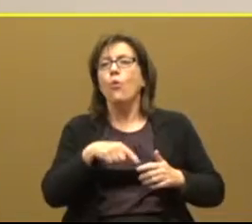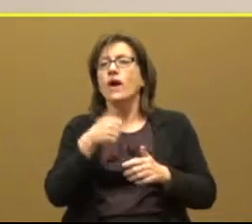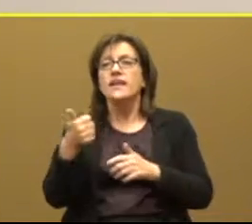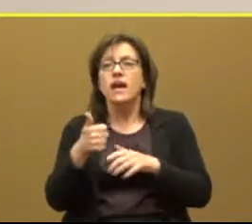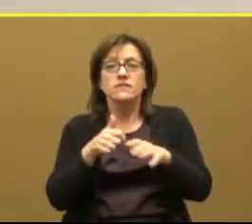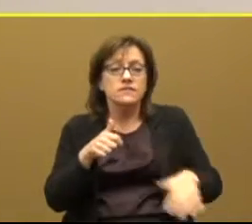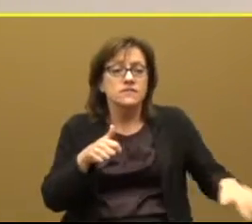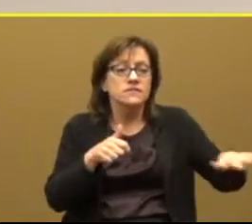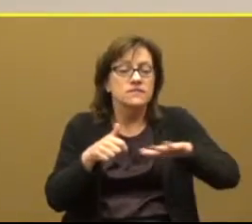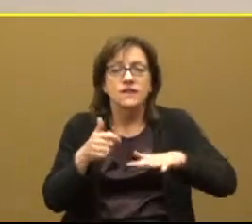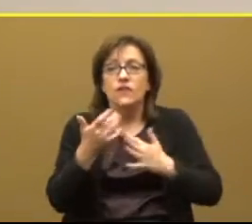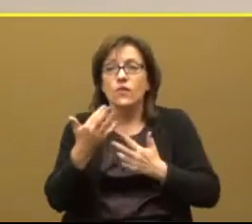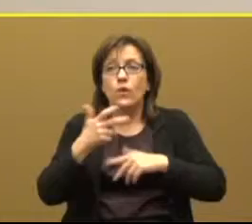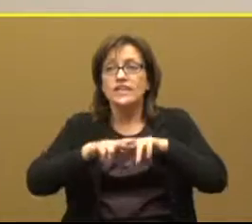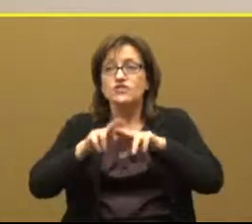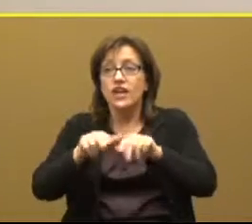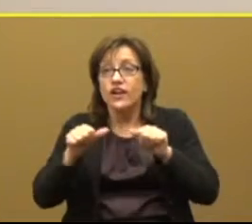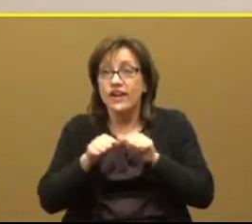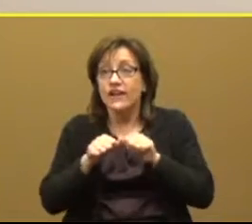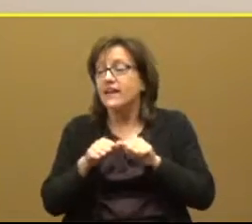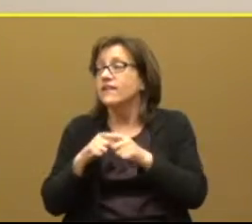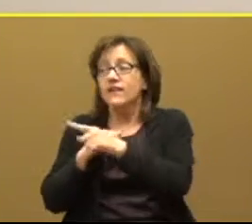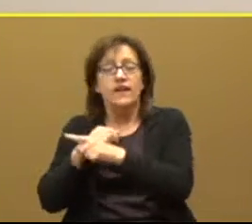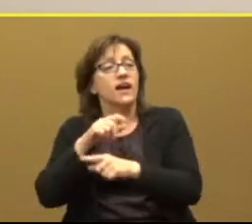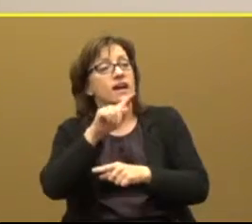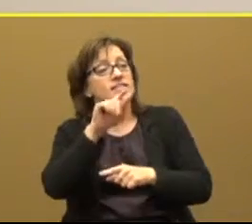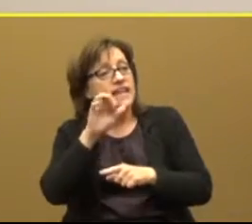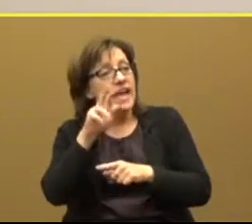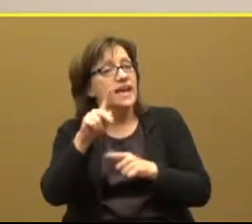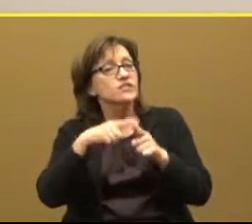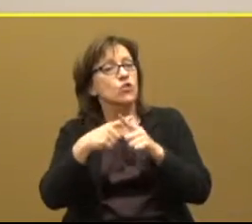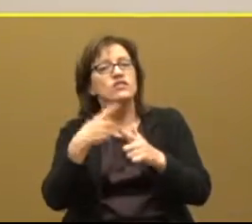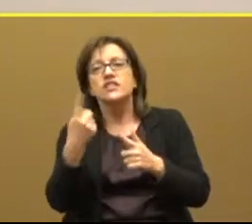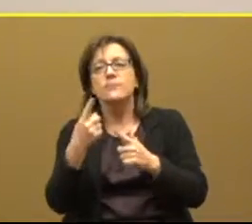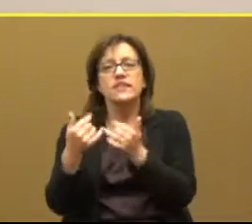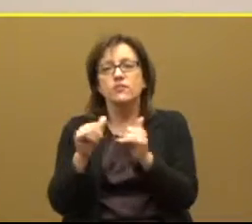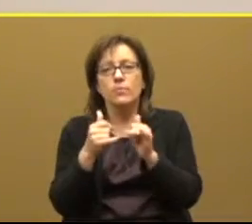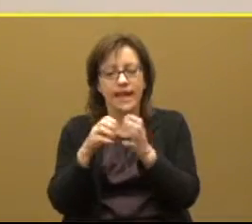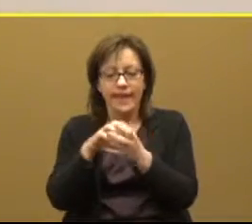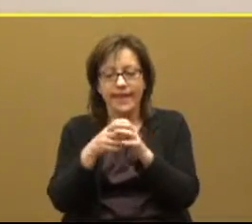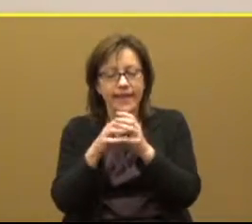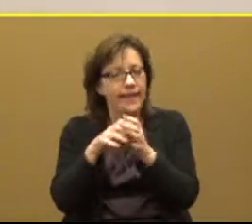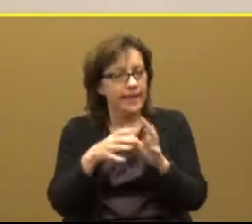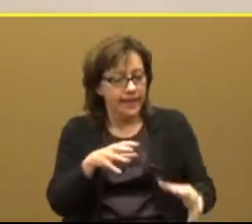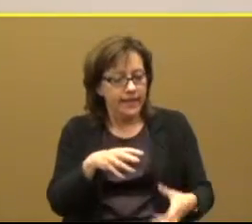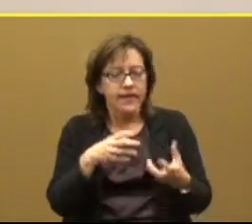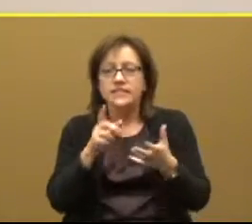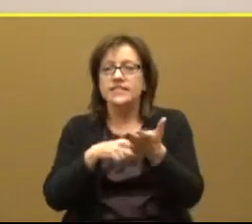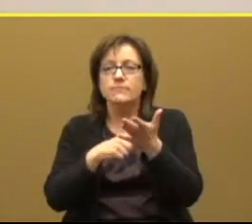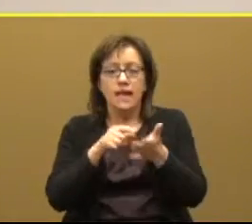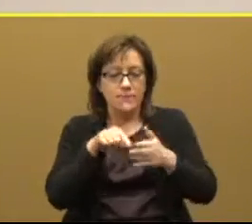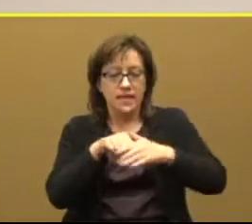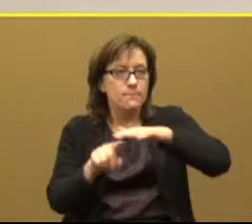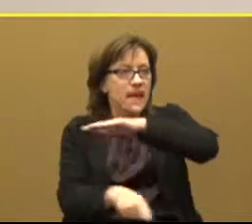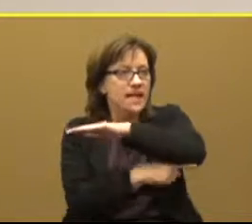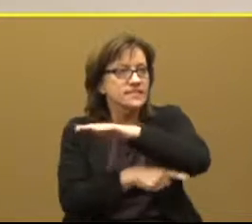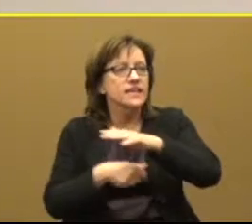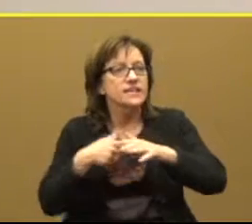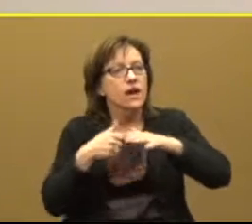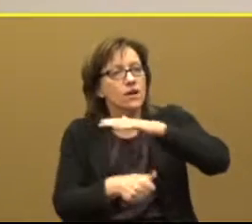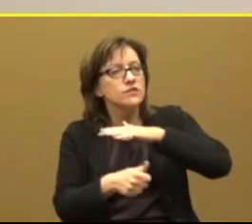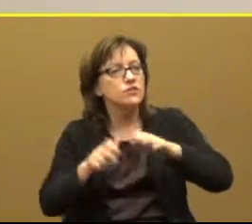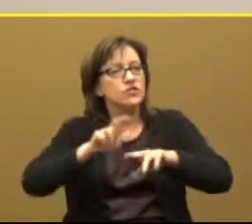A task or a fidget. A task or a fidget, yeah. We had all kinds of fidgets. Sometimes they were in a basket underneath their